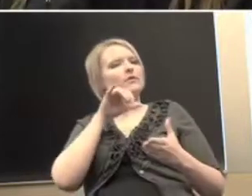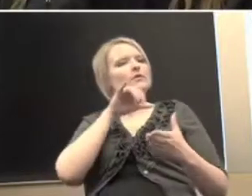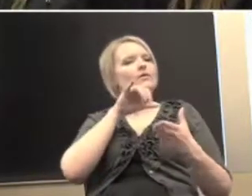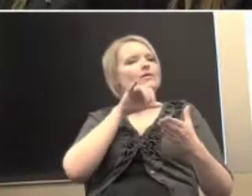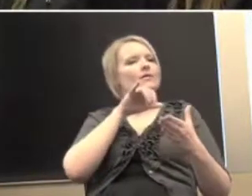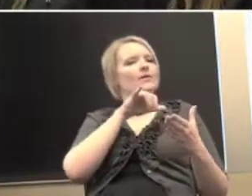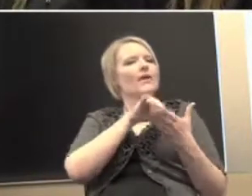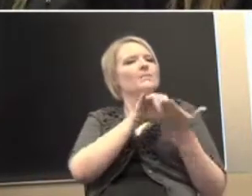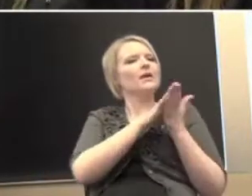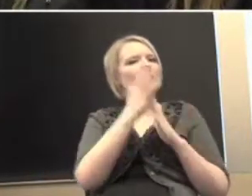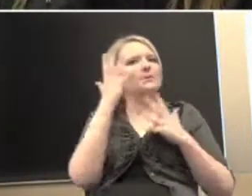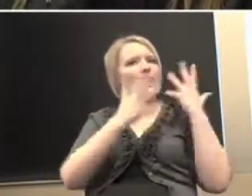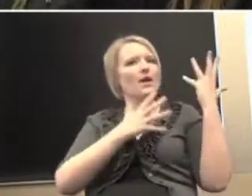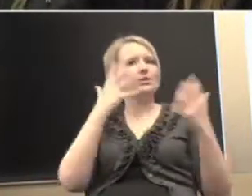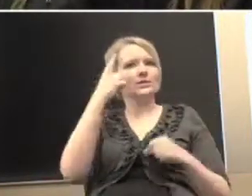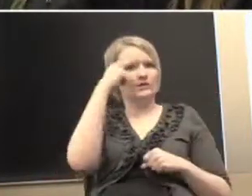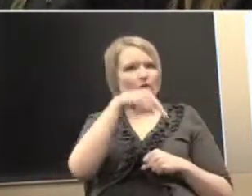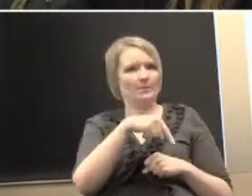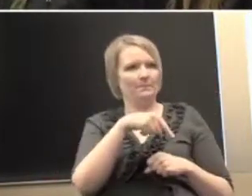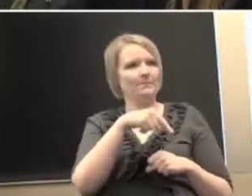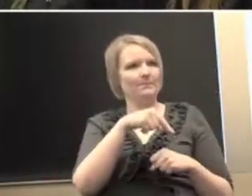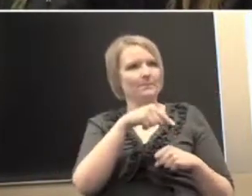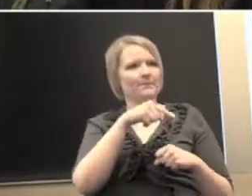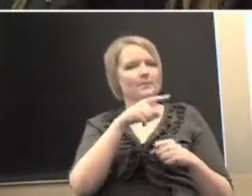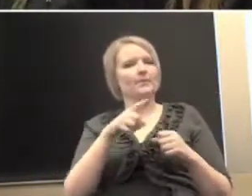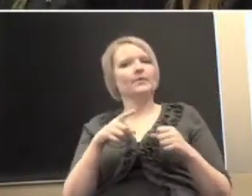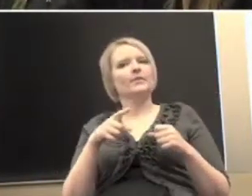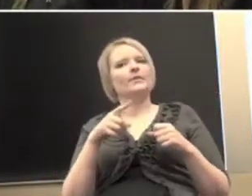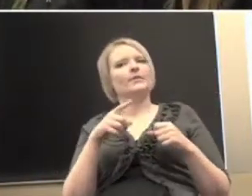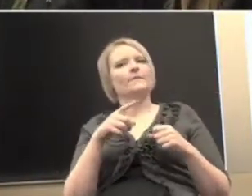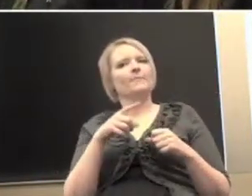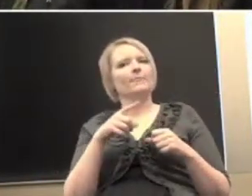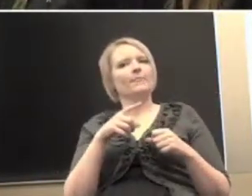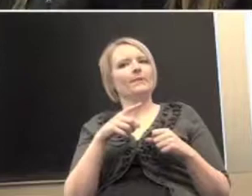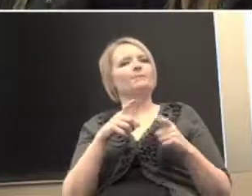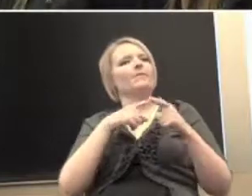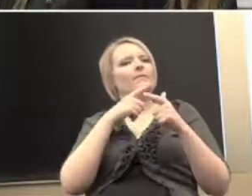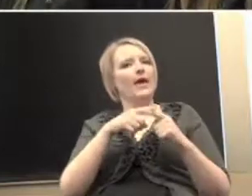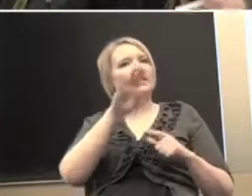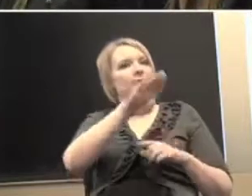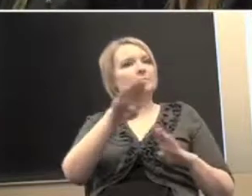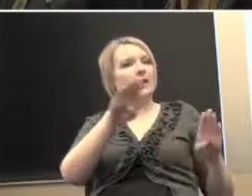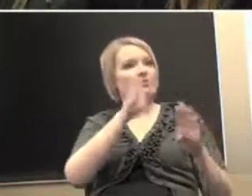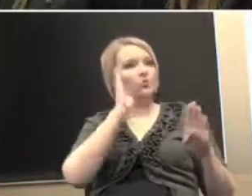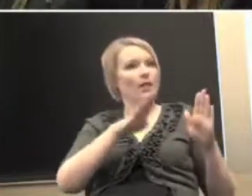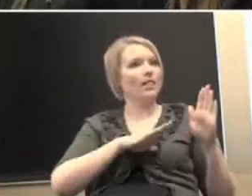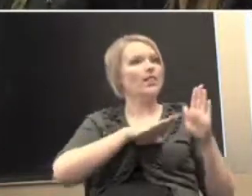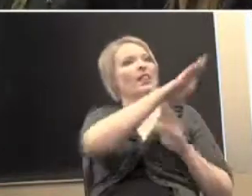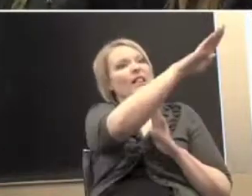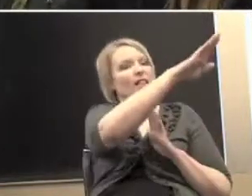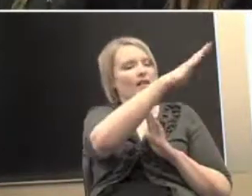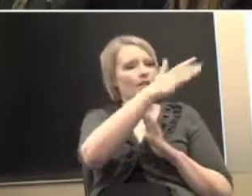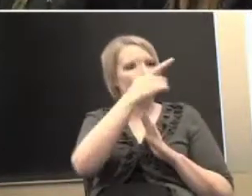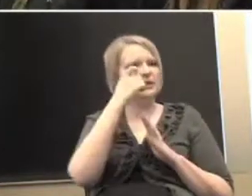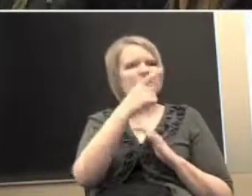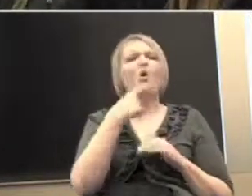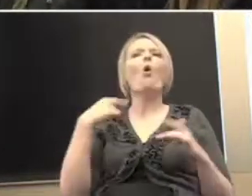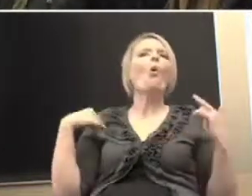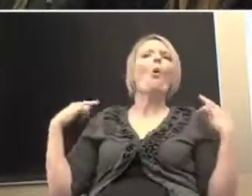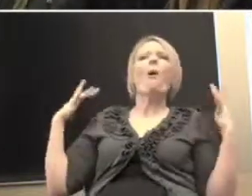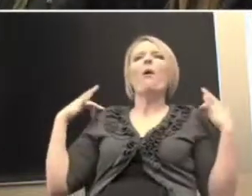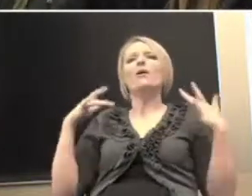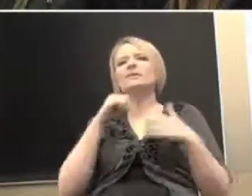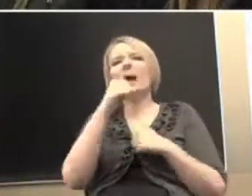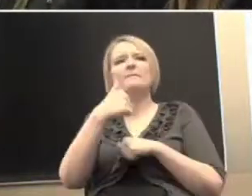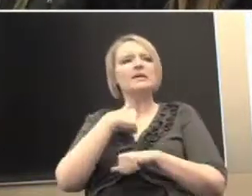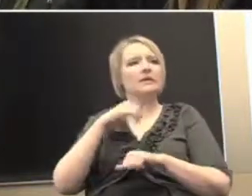more embarrassing situation for him. And then the behaviors escalate into, no, it wasn't me, I didn't, yeah, so that